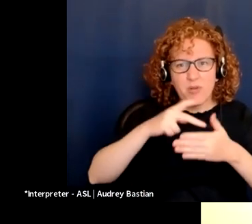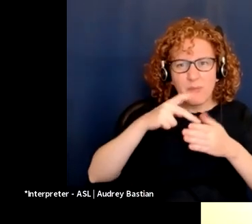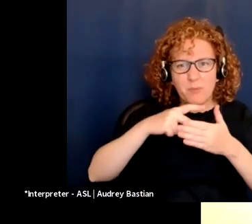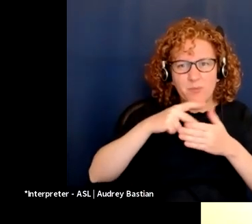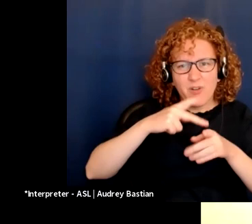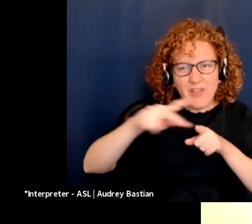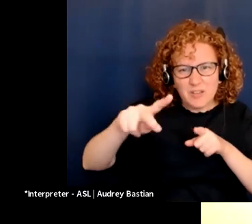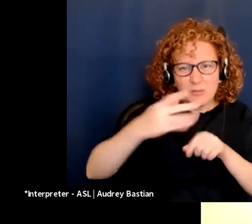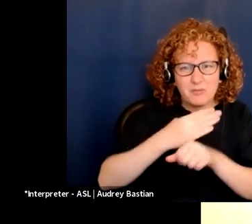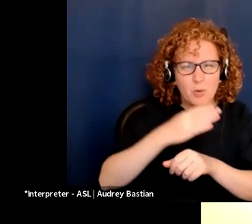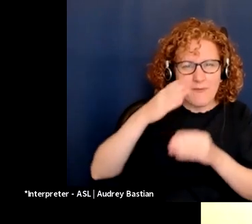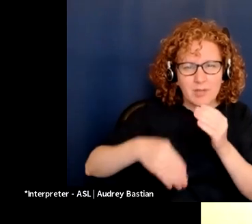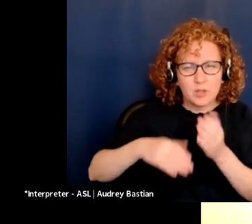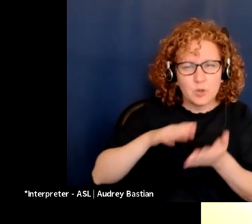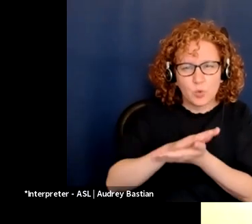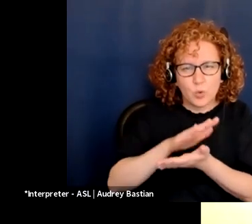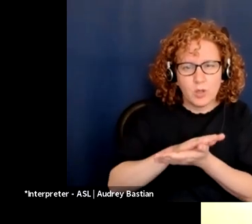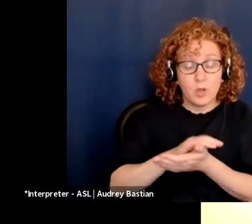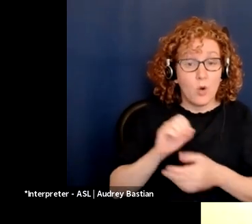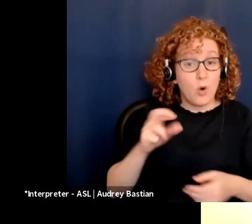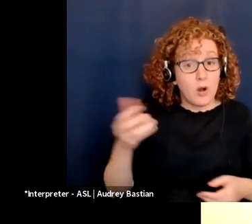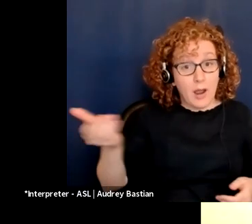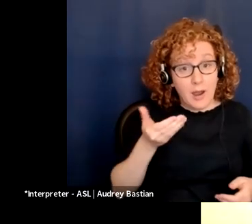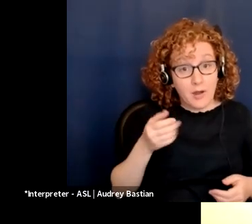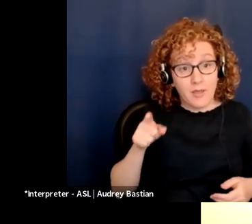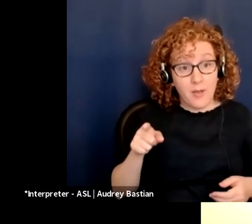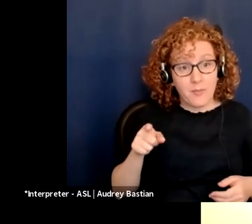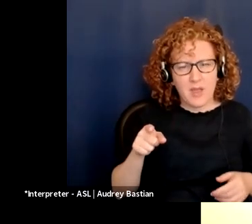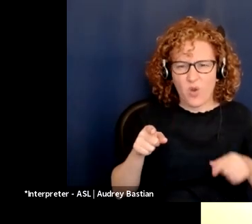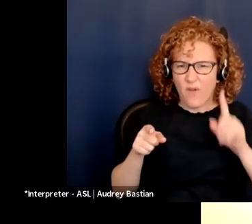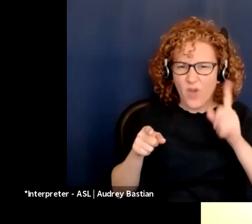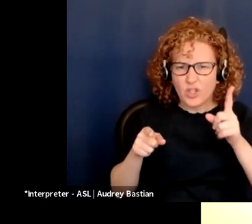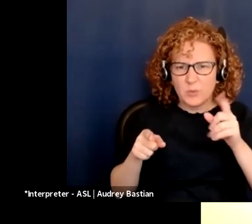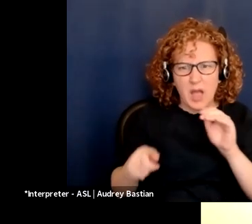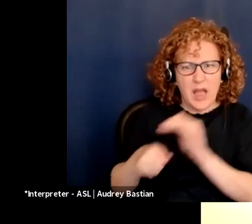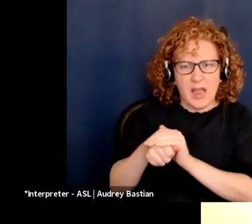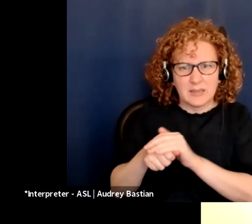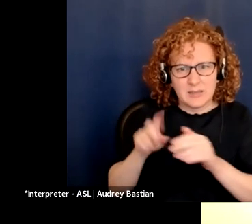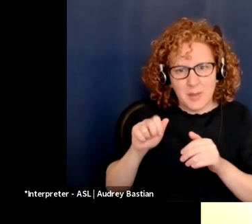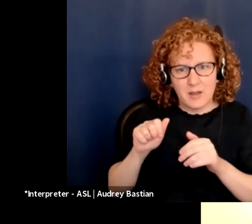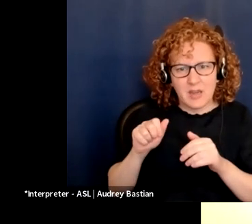school. Or you hire them and make them hide their disability or not want to be here.